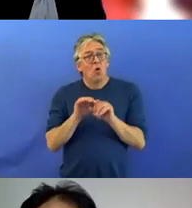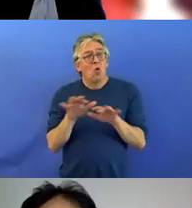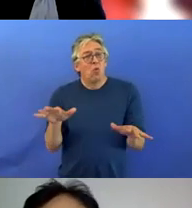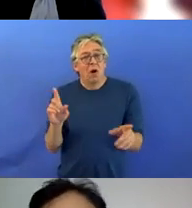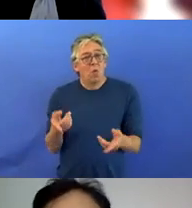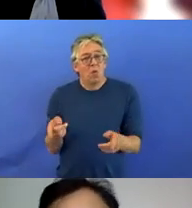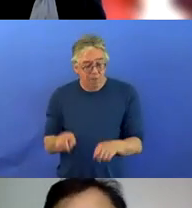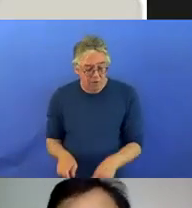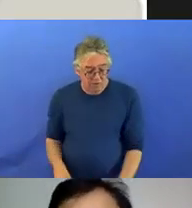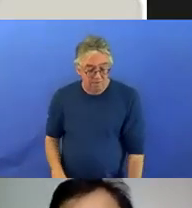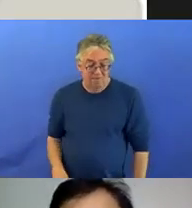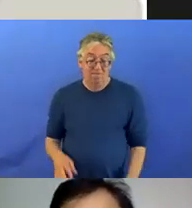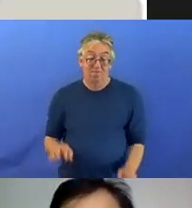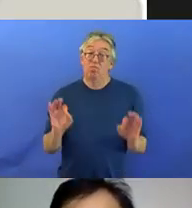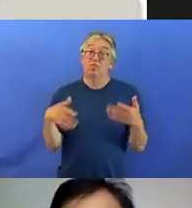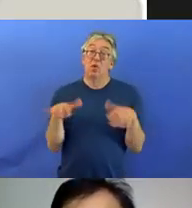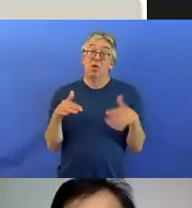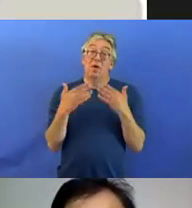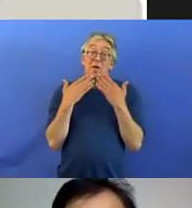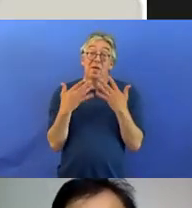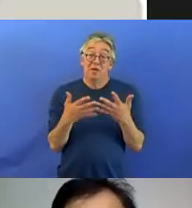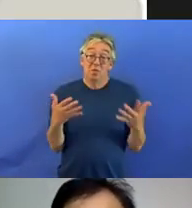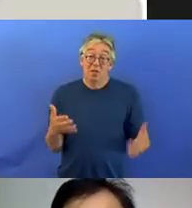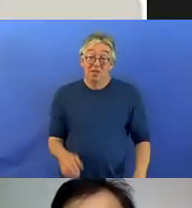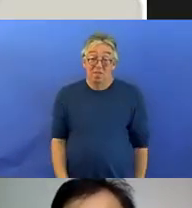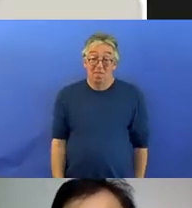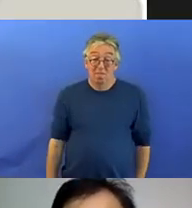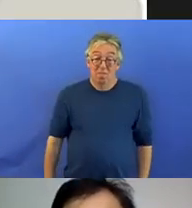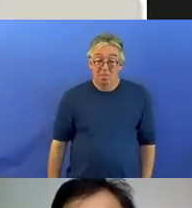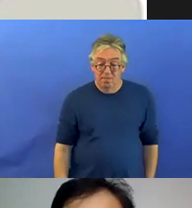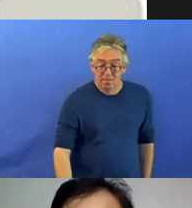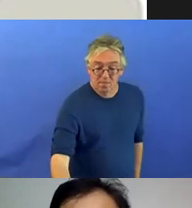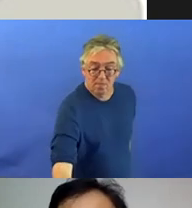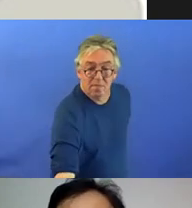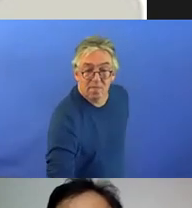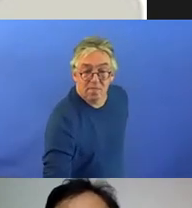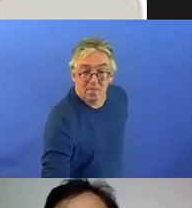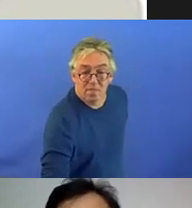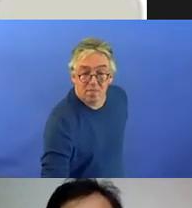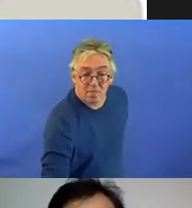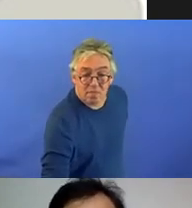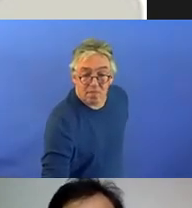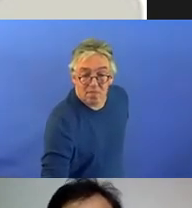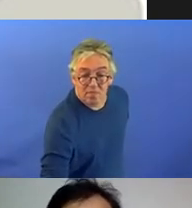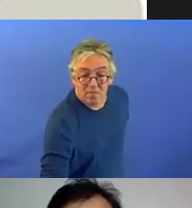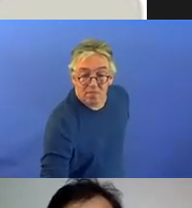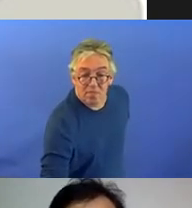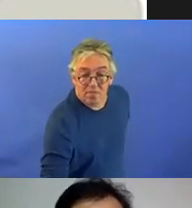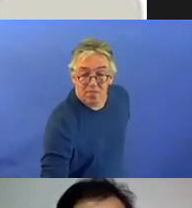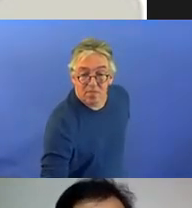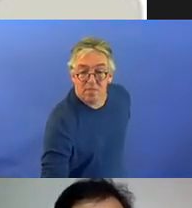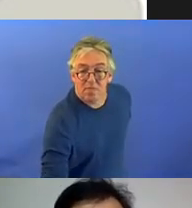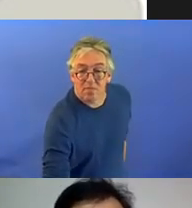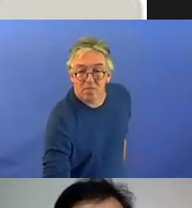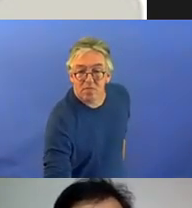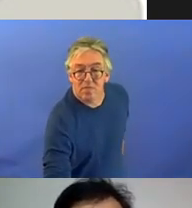nice of you. It's great honor for me to speak with my friend after a long time. Thank you very much.